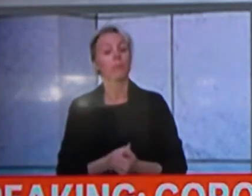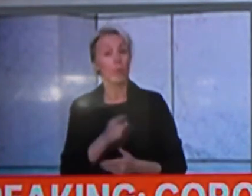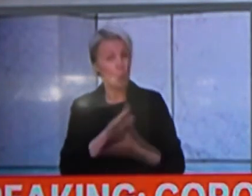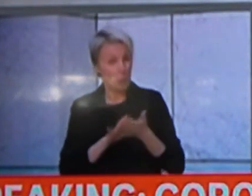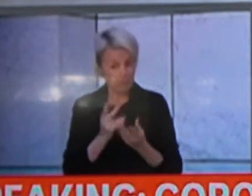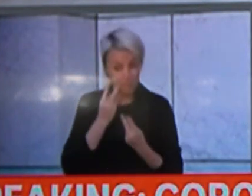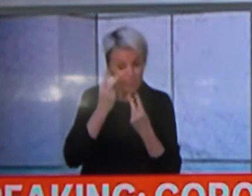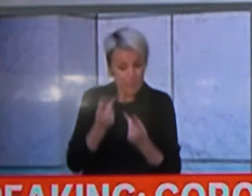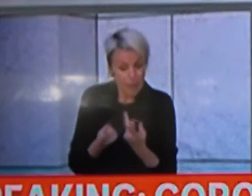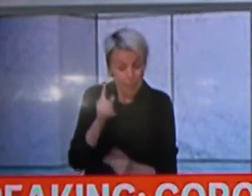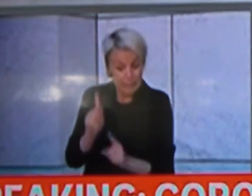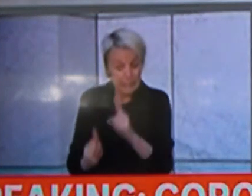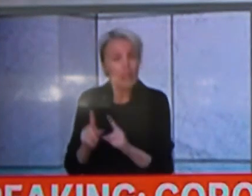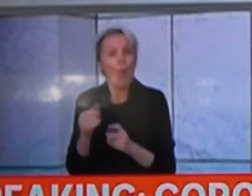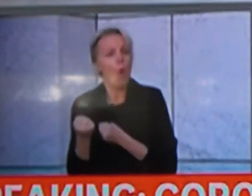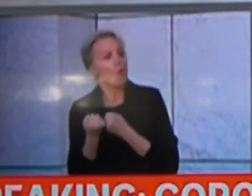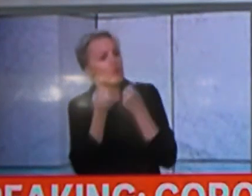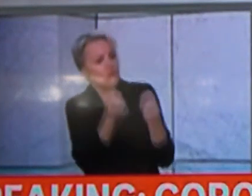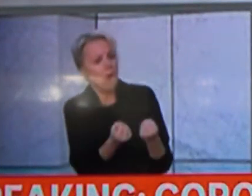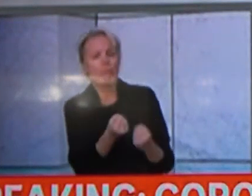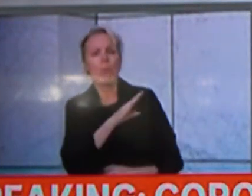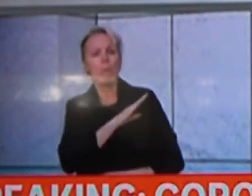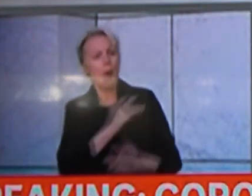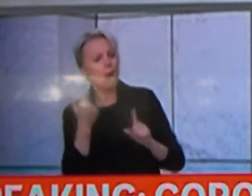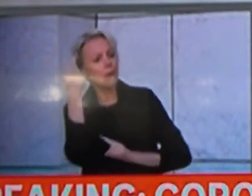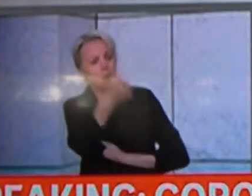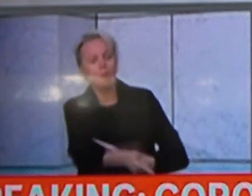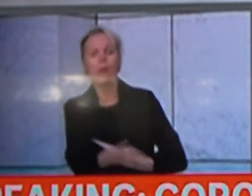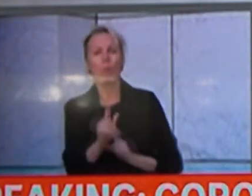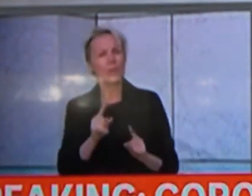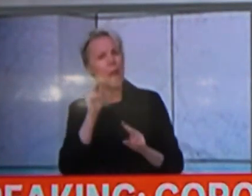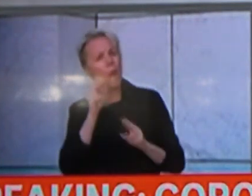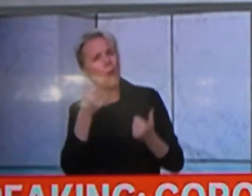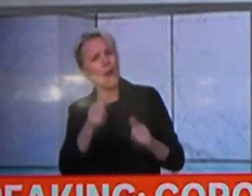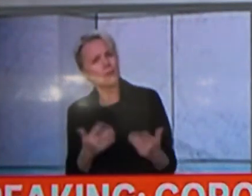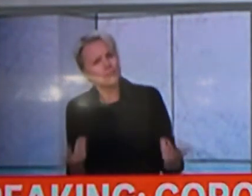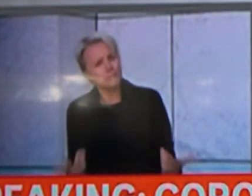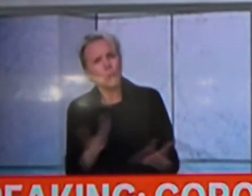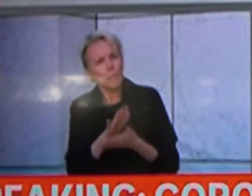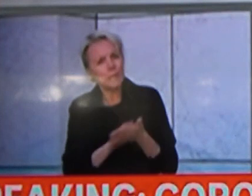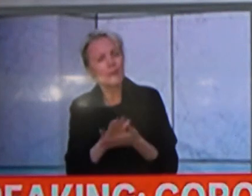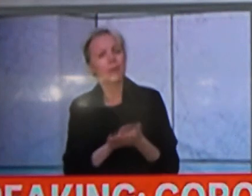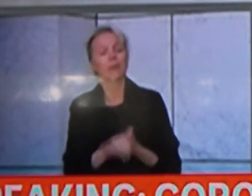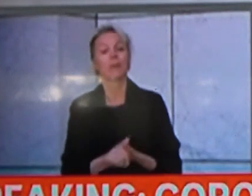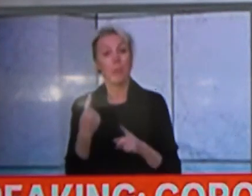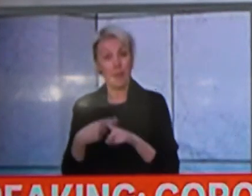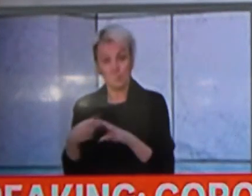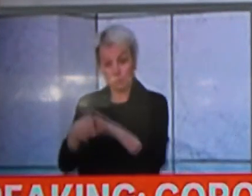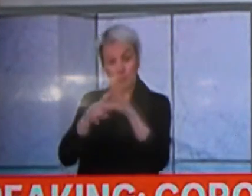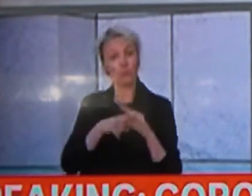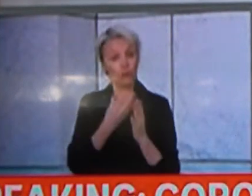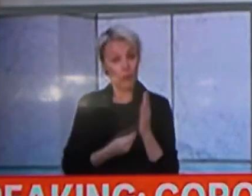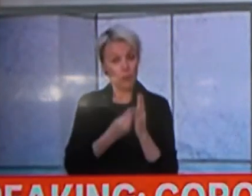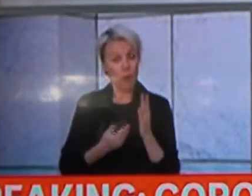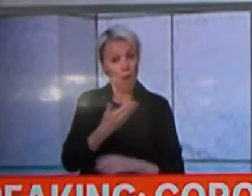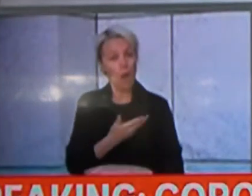talking about driving across town to go to a playground? What does that actually look like? And if I might, to the Treasurer, you mentioned the other day